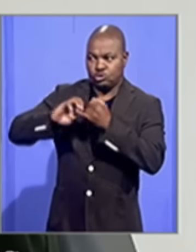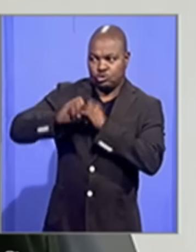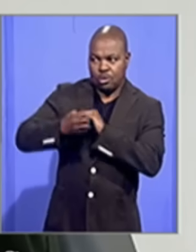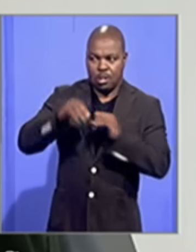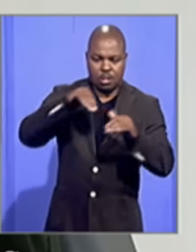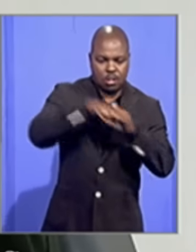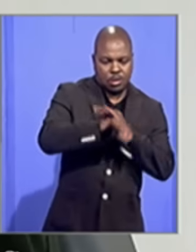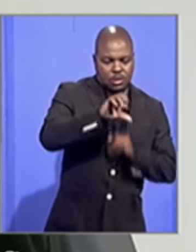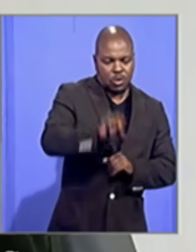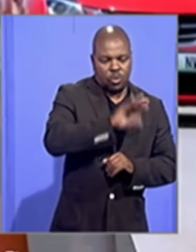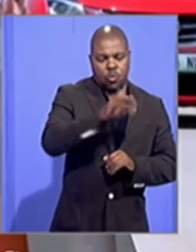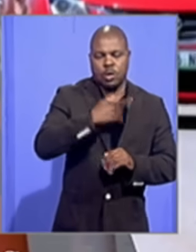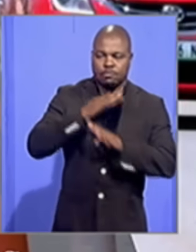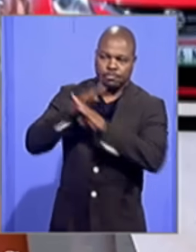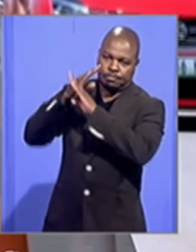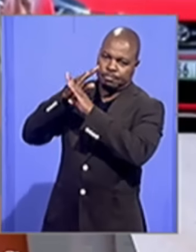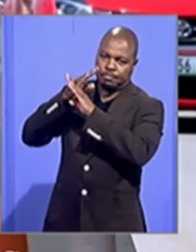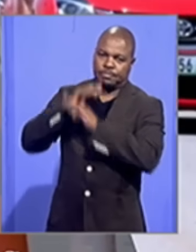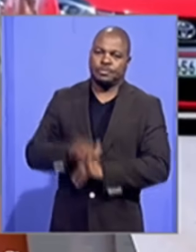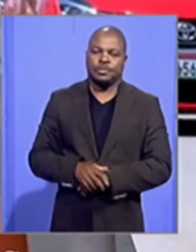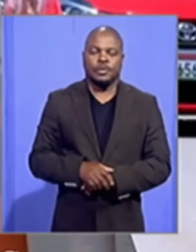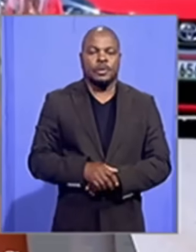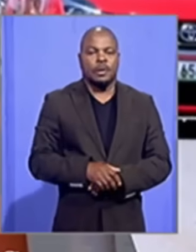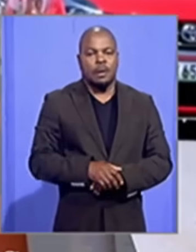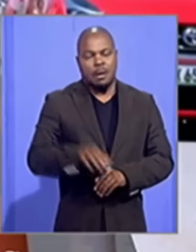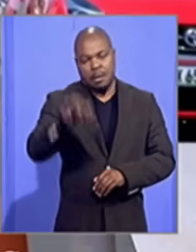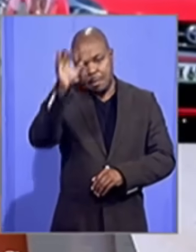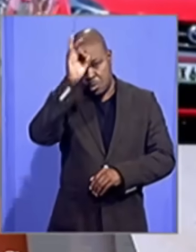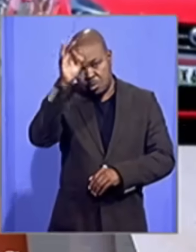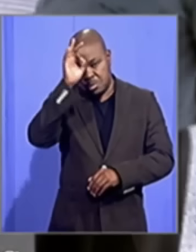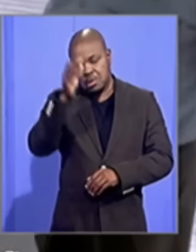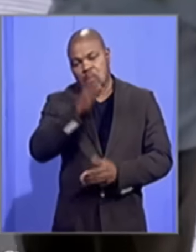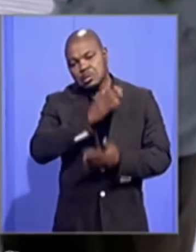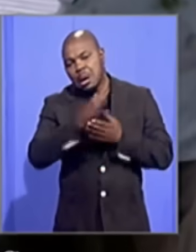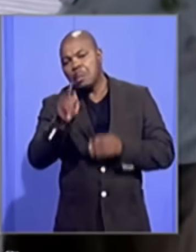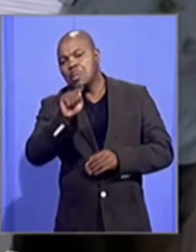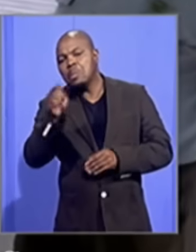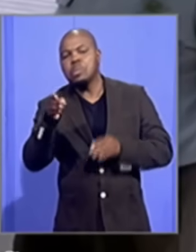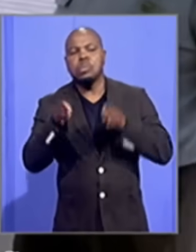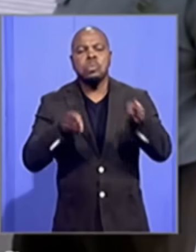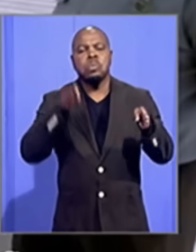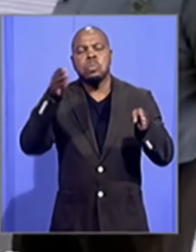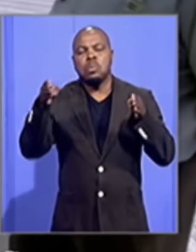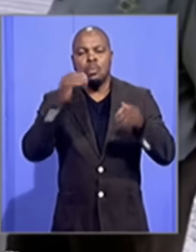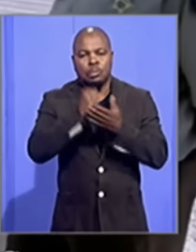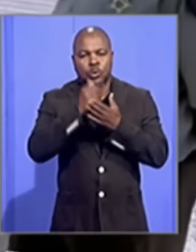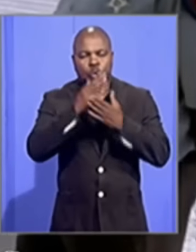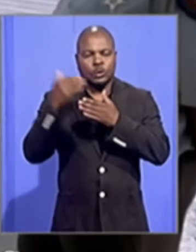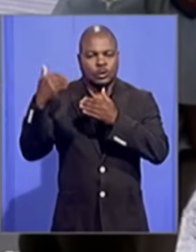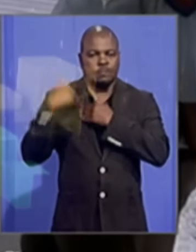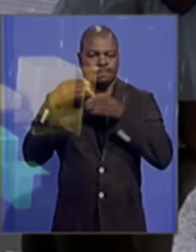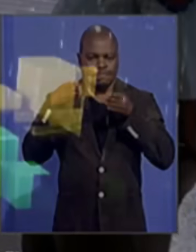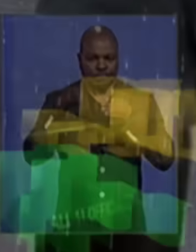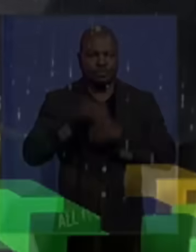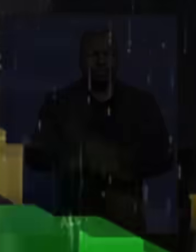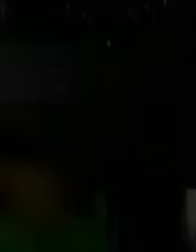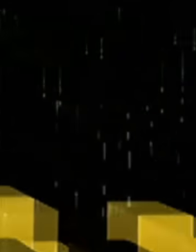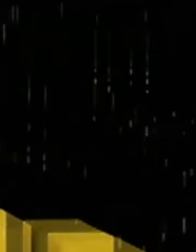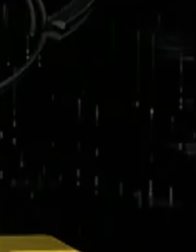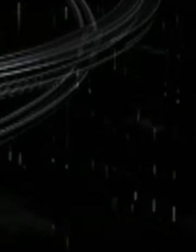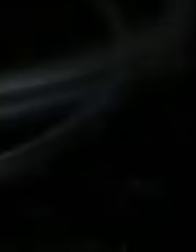enter the country illegally. Go rometswe mapodisi kwa dikgaolong tse dingwe tsa mebila go netefatsa tshireletsego.